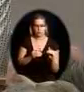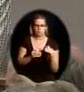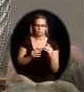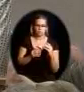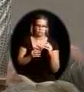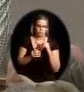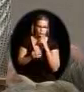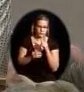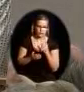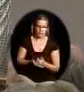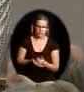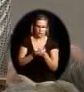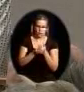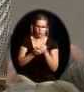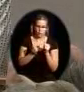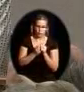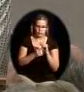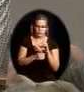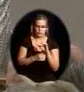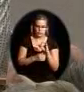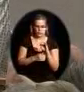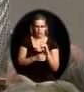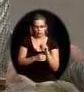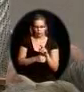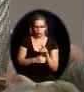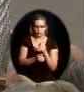us with our cyber safety initiative.